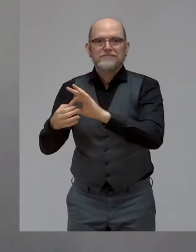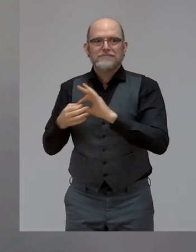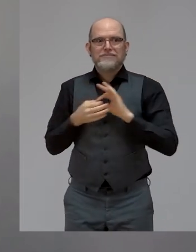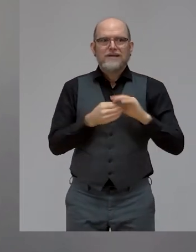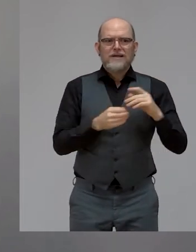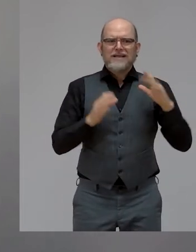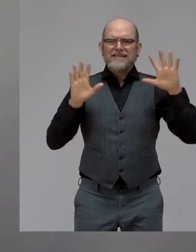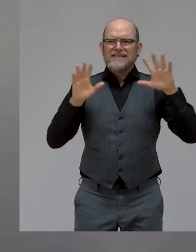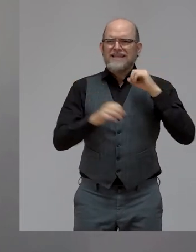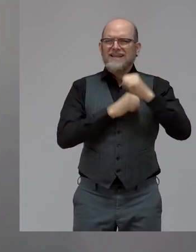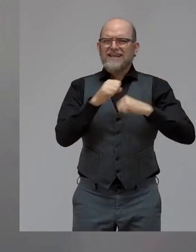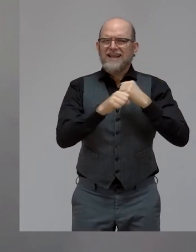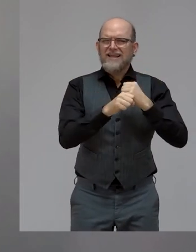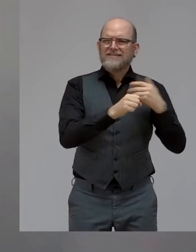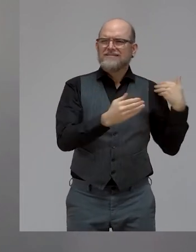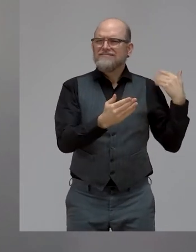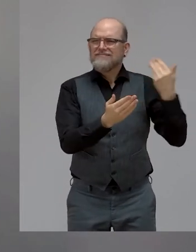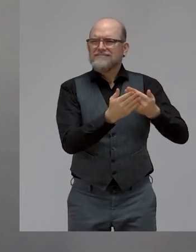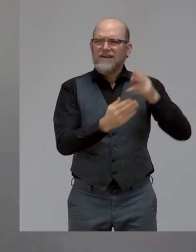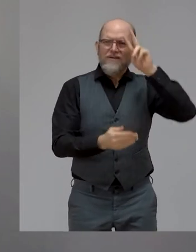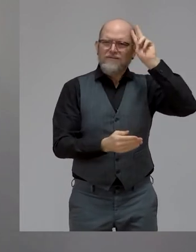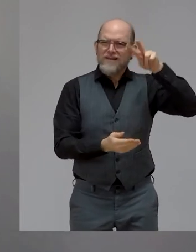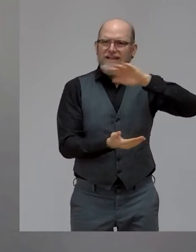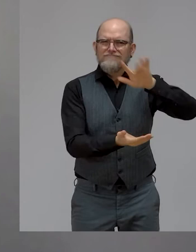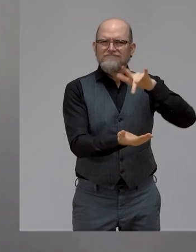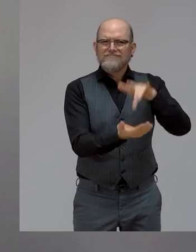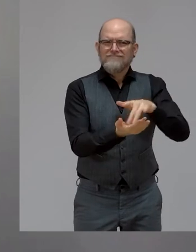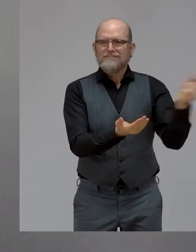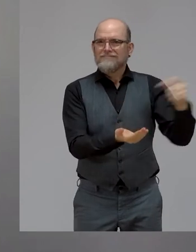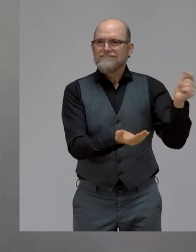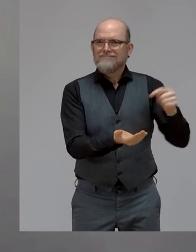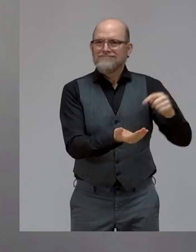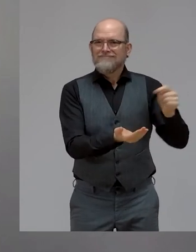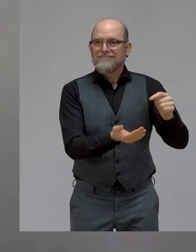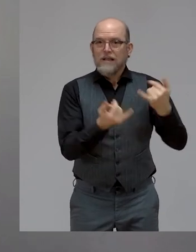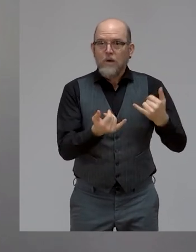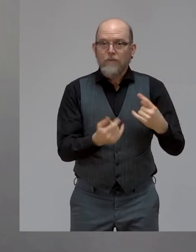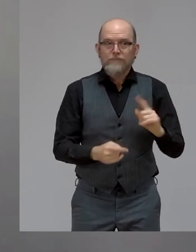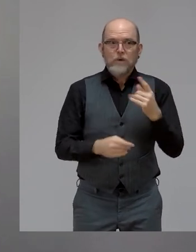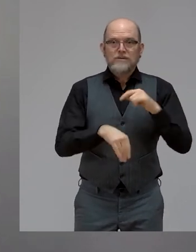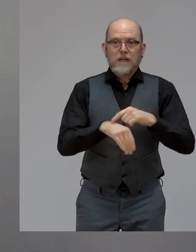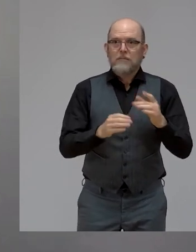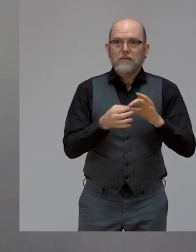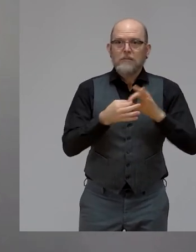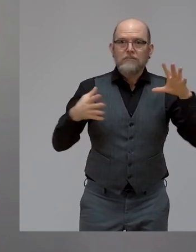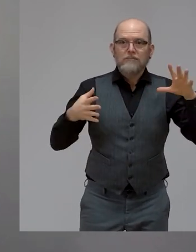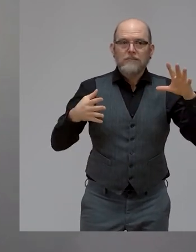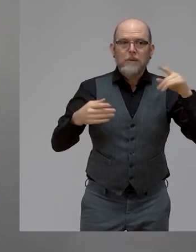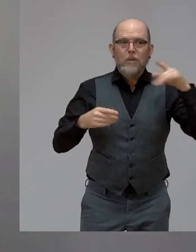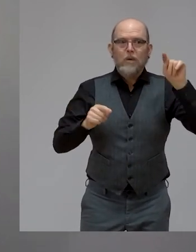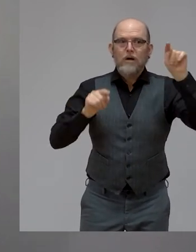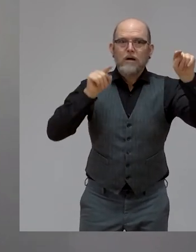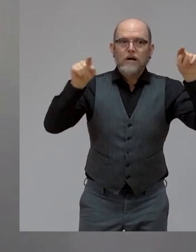the Zero family. And just listening to the Zero song, I was just thinking Zero Barriers